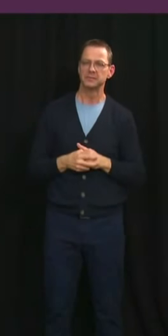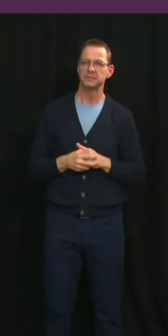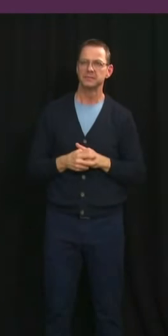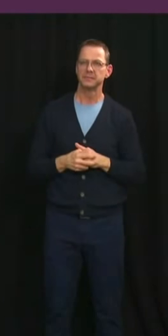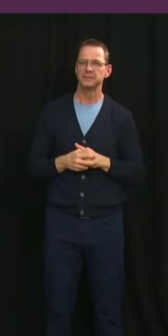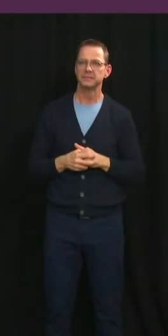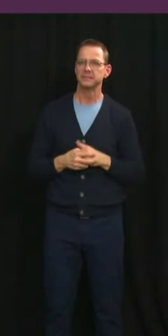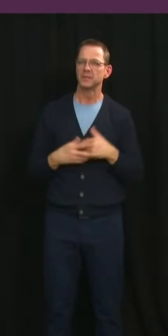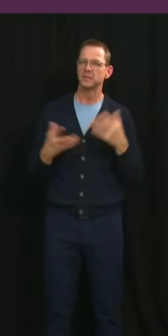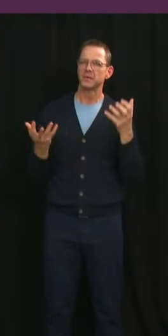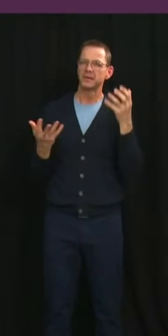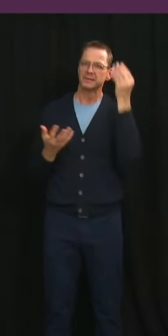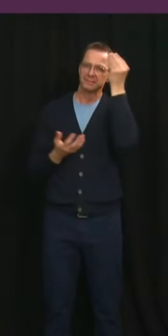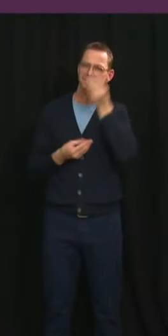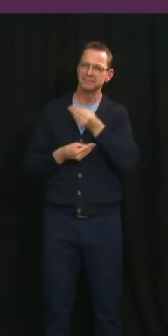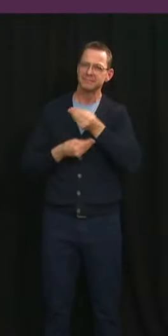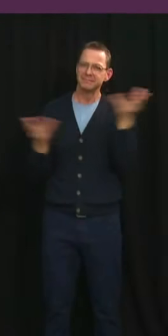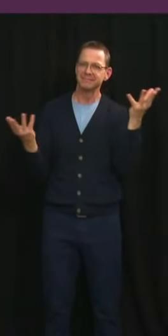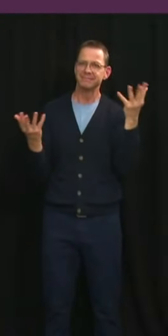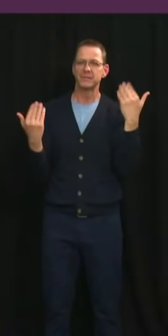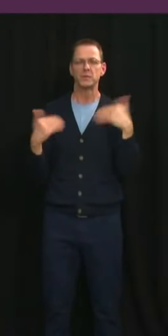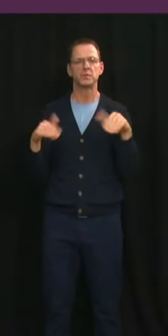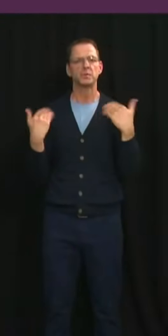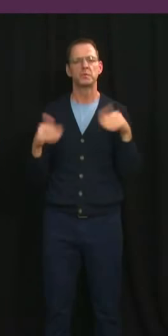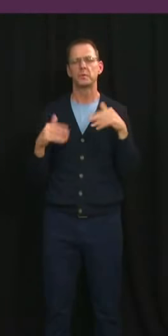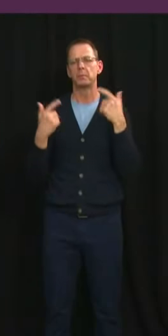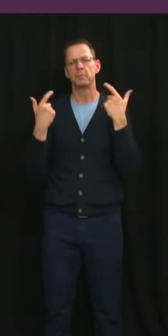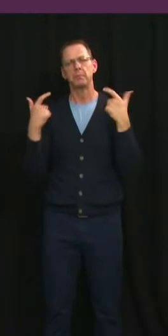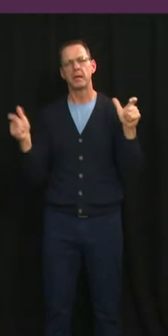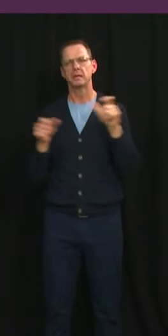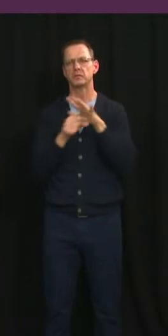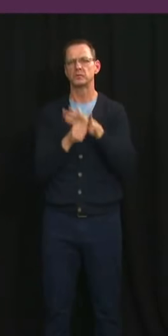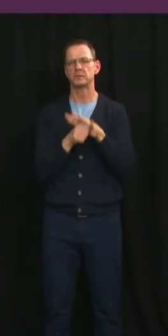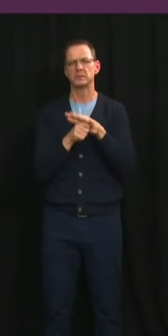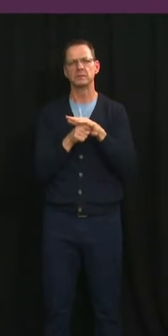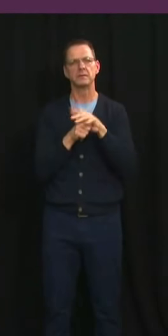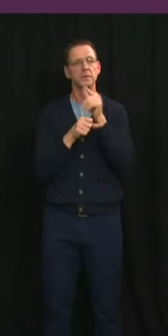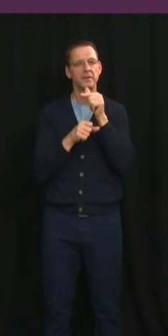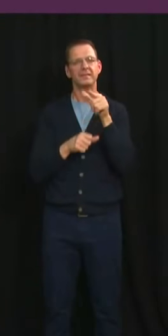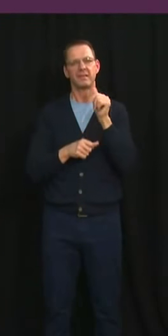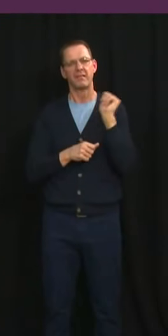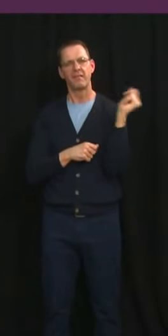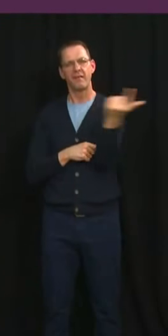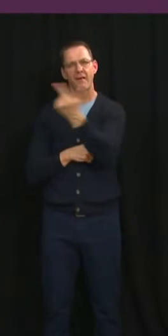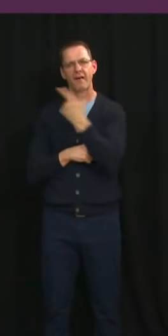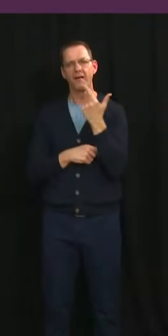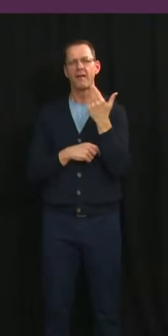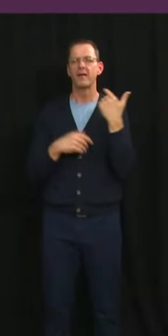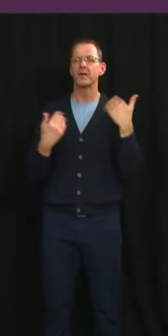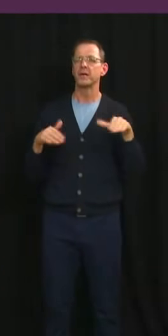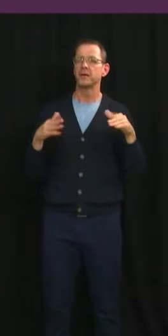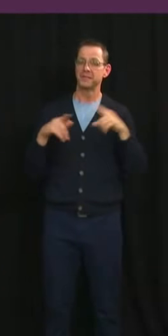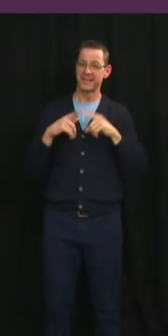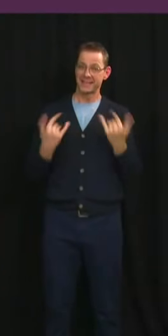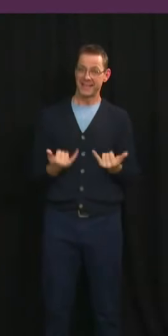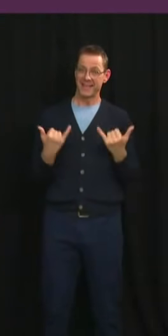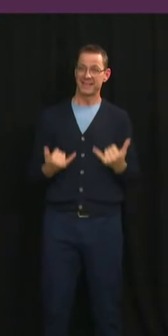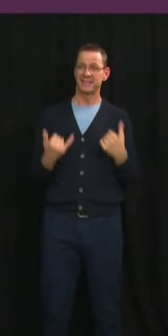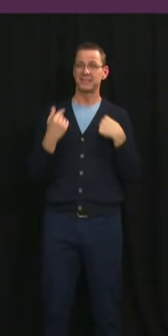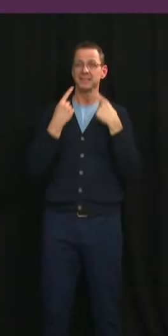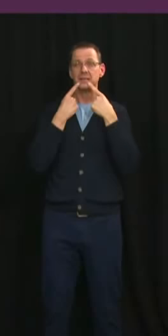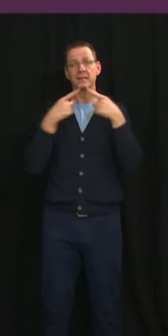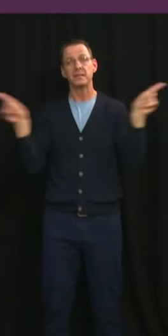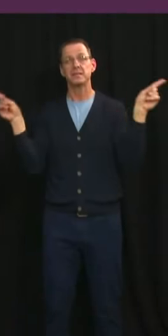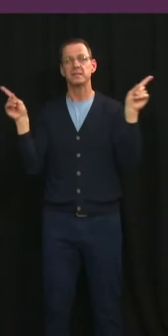disrupt many people's lives and their livelihoods. The spike that we are living through is going to send hundreds